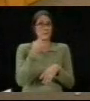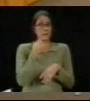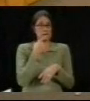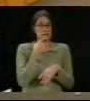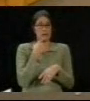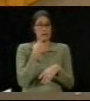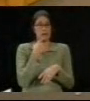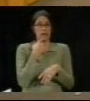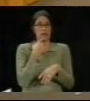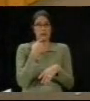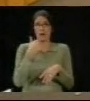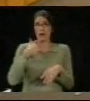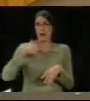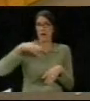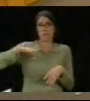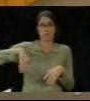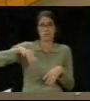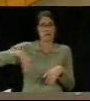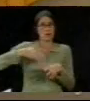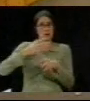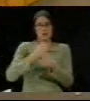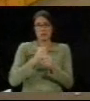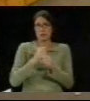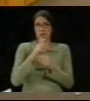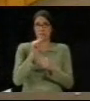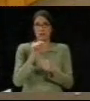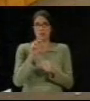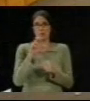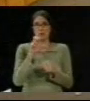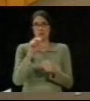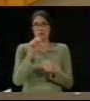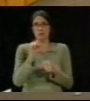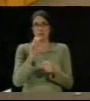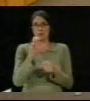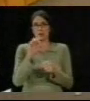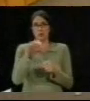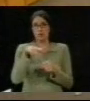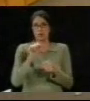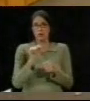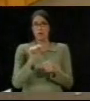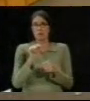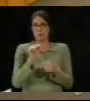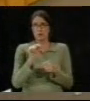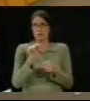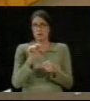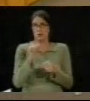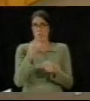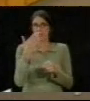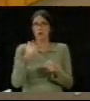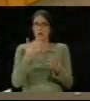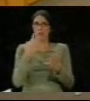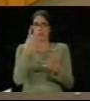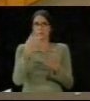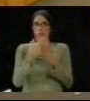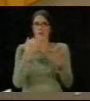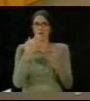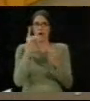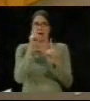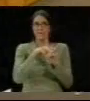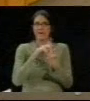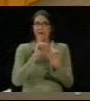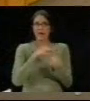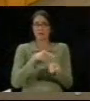I, as of yet, still have not received the transcript, which is one of those things that I want to see before I file an